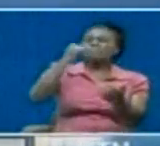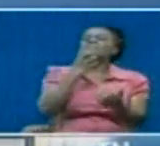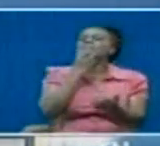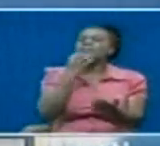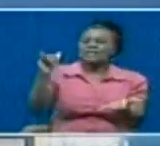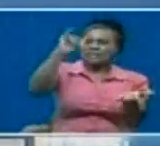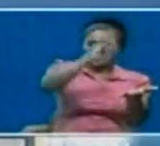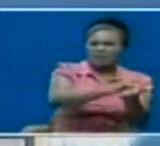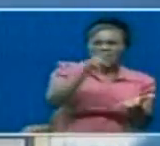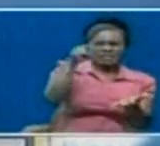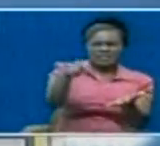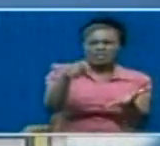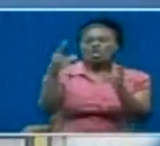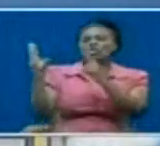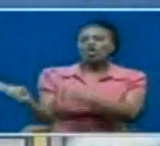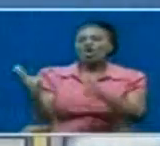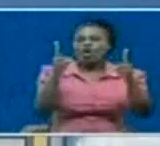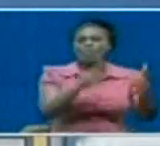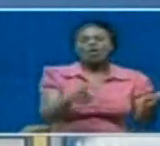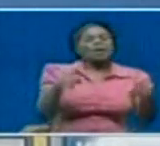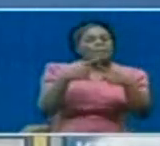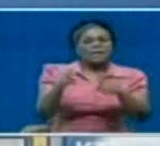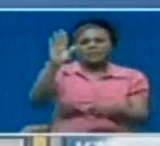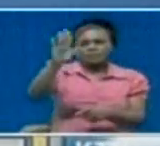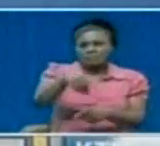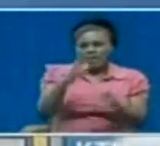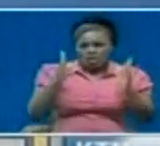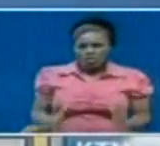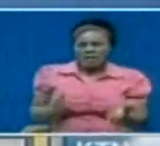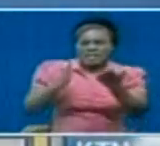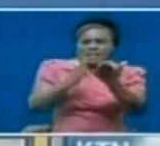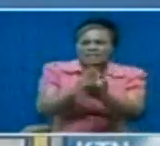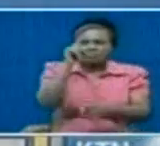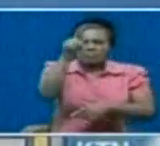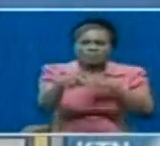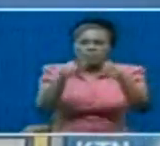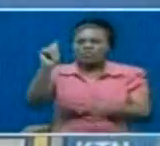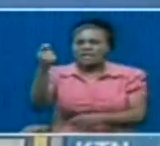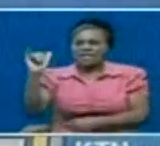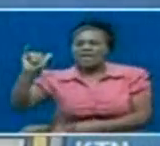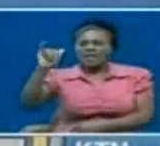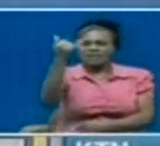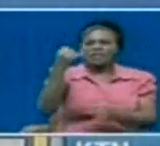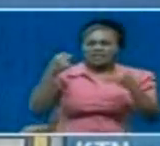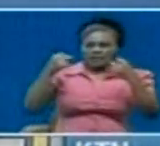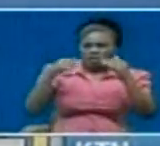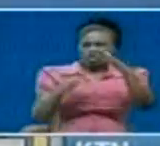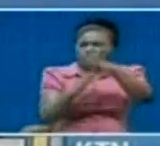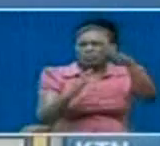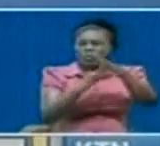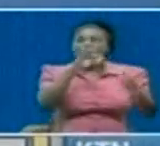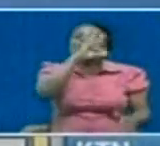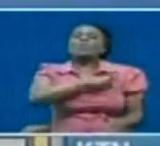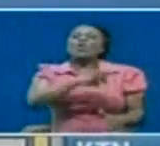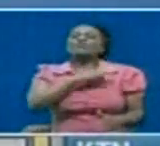International Airport as casual, while the Parliamentary Caucus on Human Rights accused Kenya Airways of prioritizing profits rather